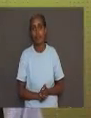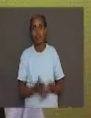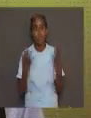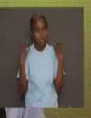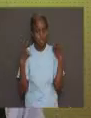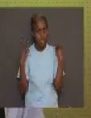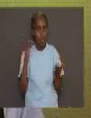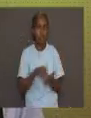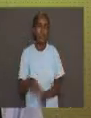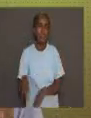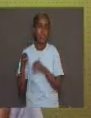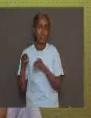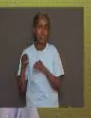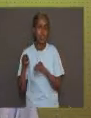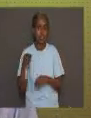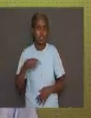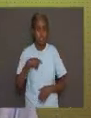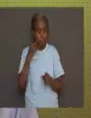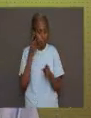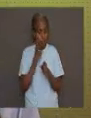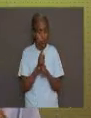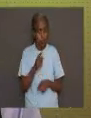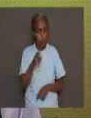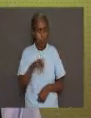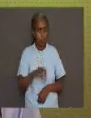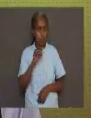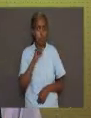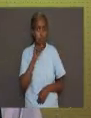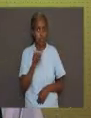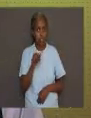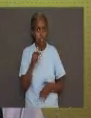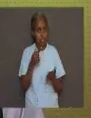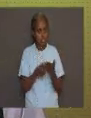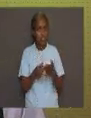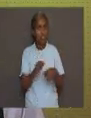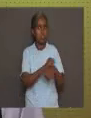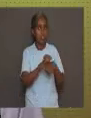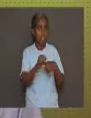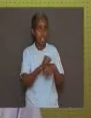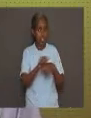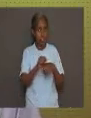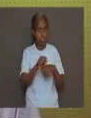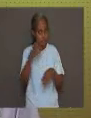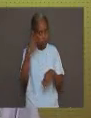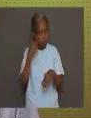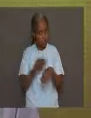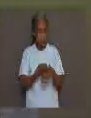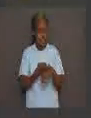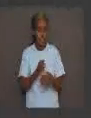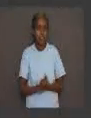Hello again, students. I am sure you did not find that activity too